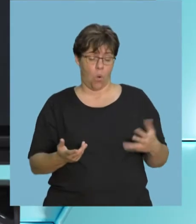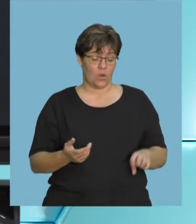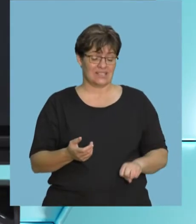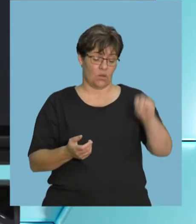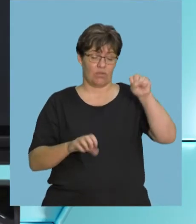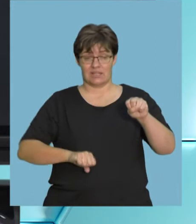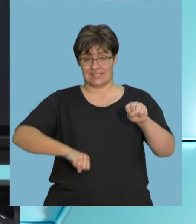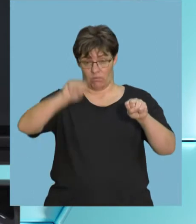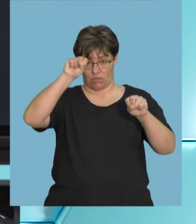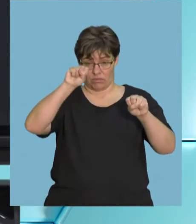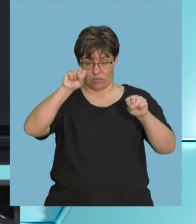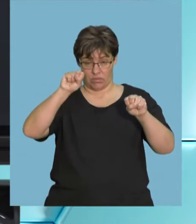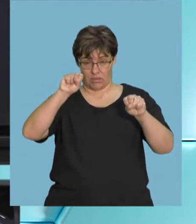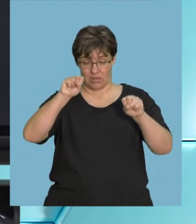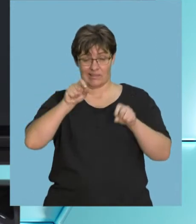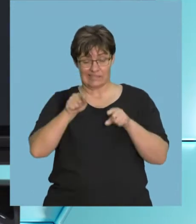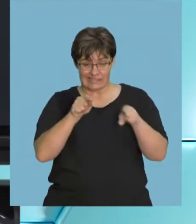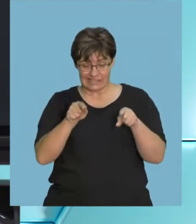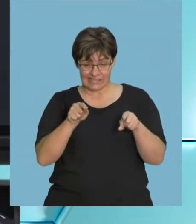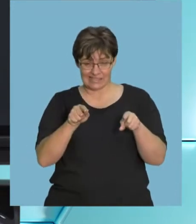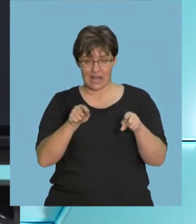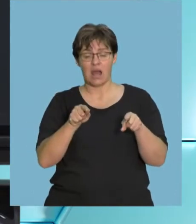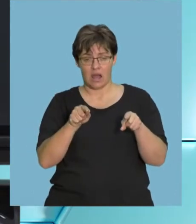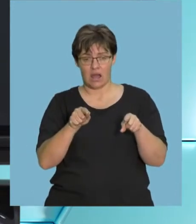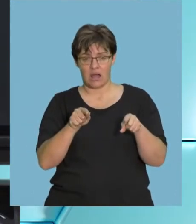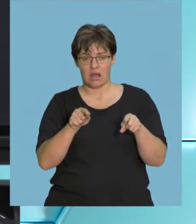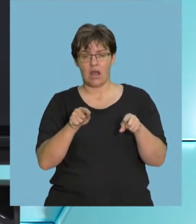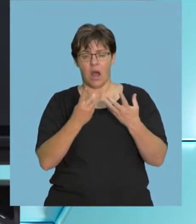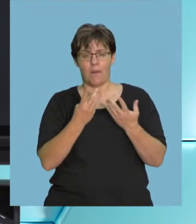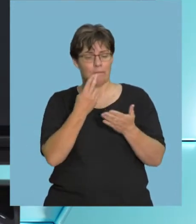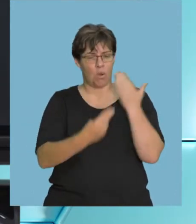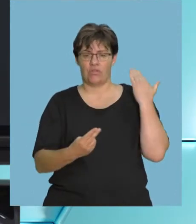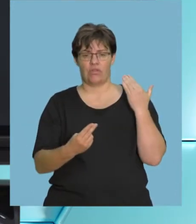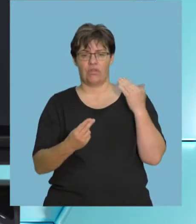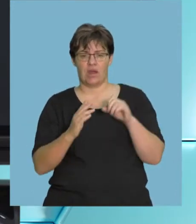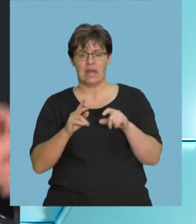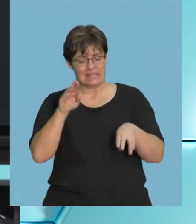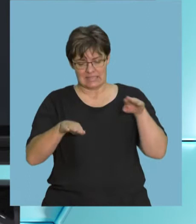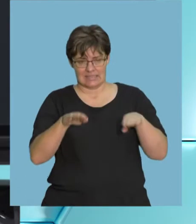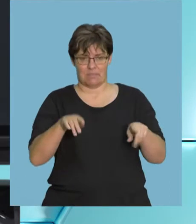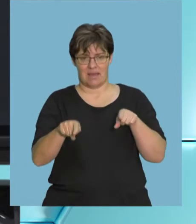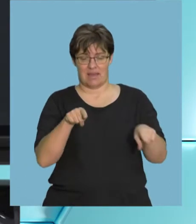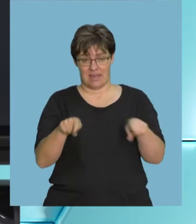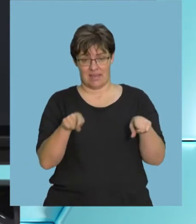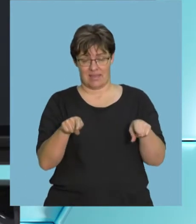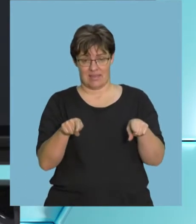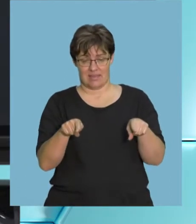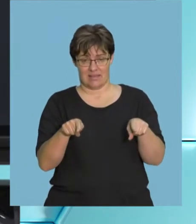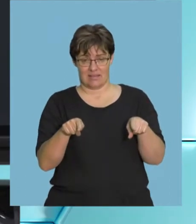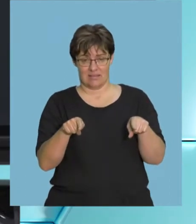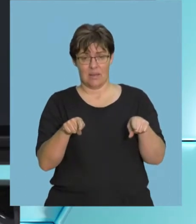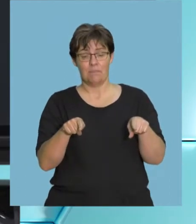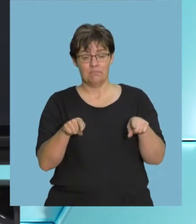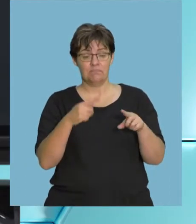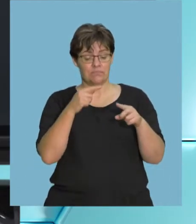be either north and north or south and south. That's like, in both cases, there are similar poles.